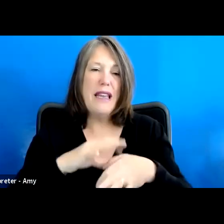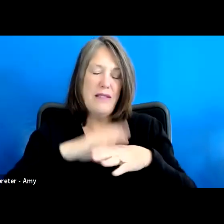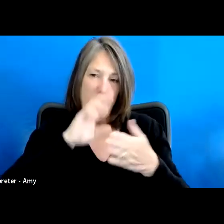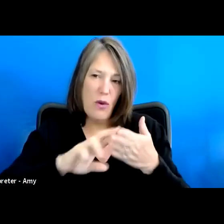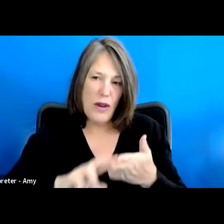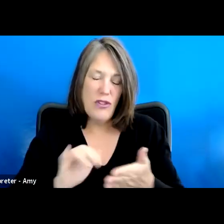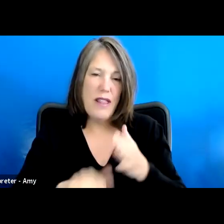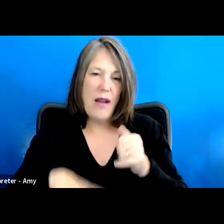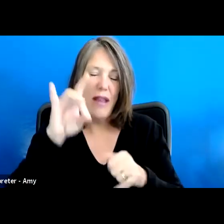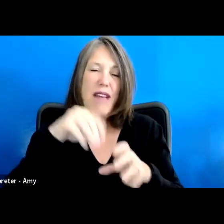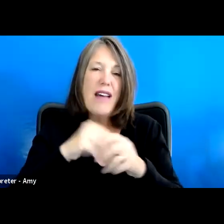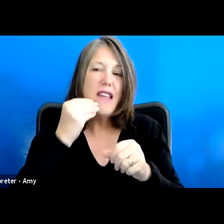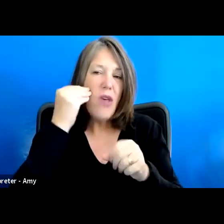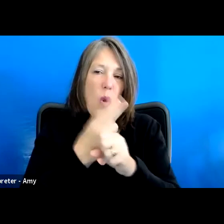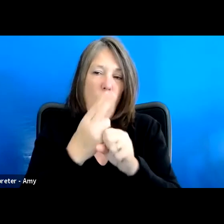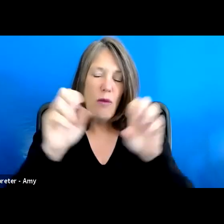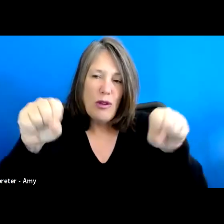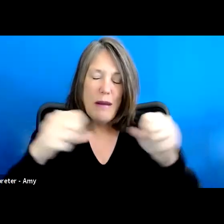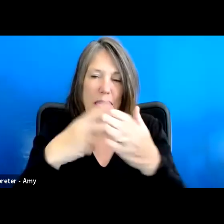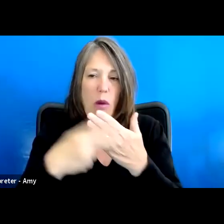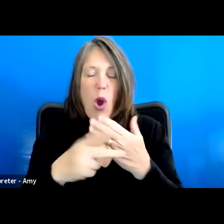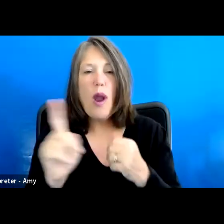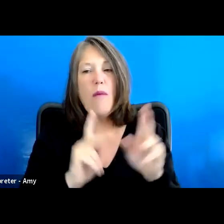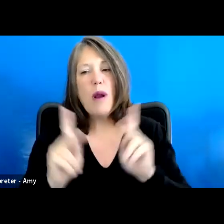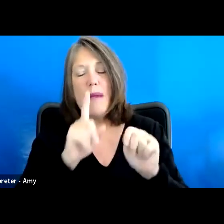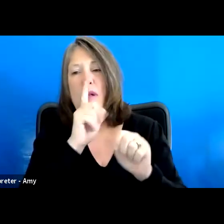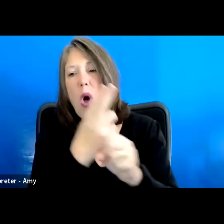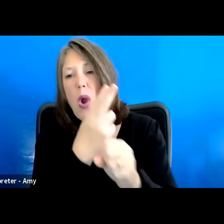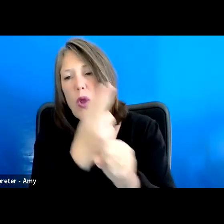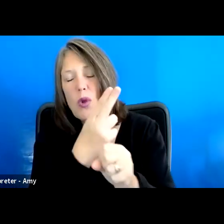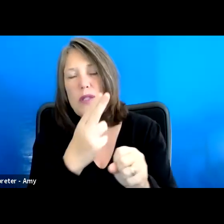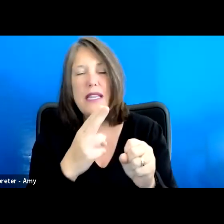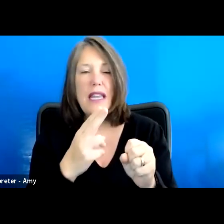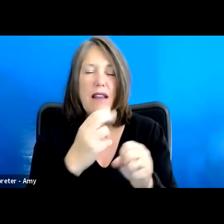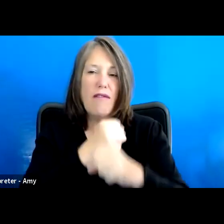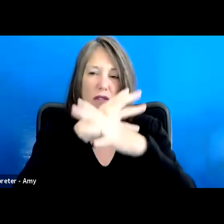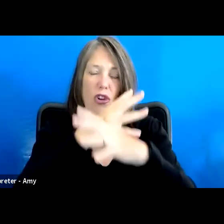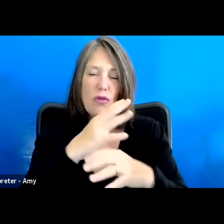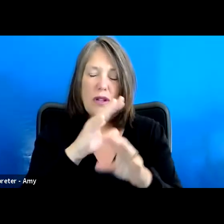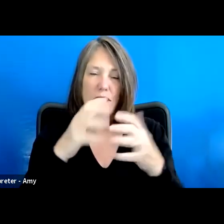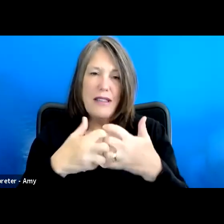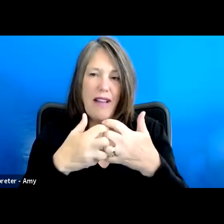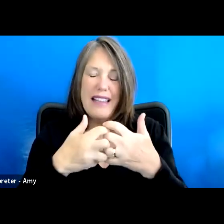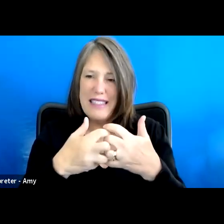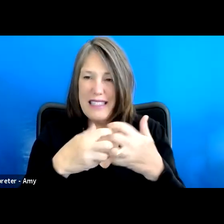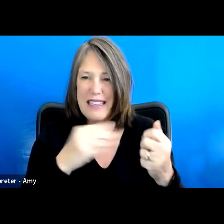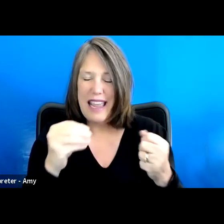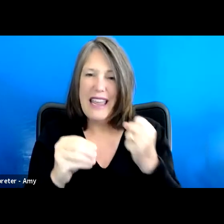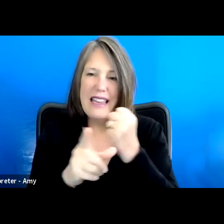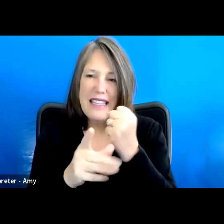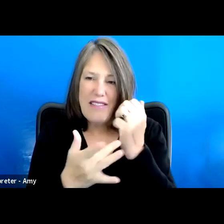that we found in the home usability program, where people are using virtual devices and assistive technology more